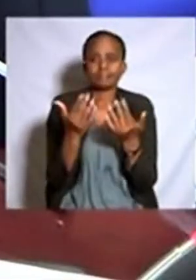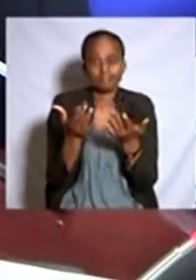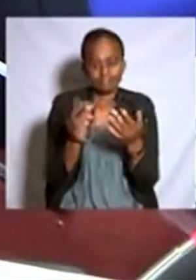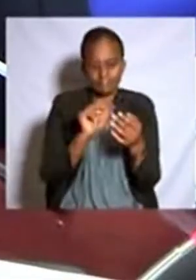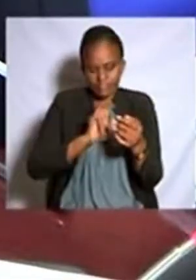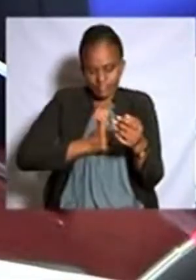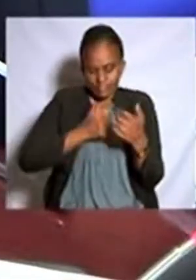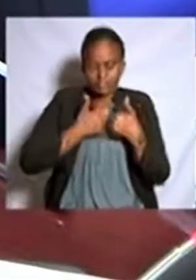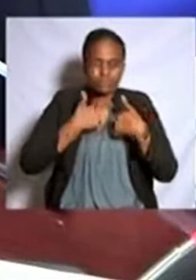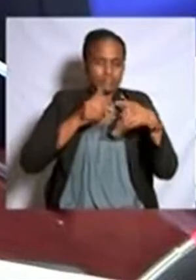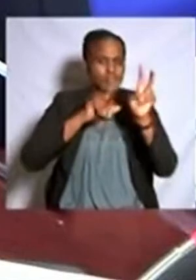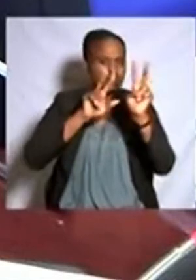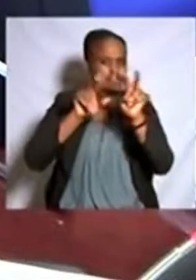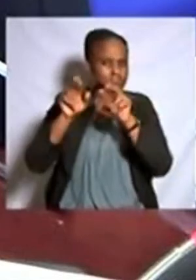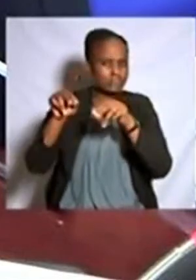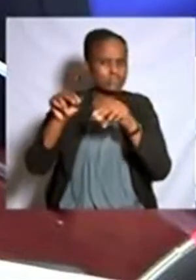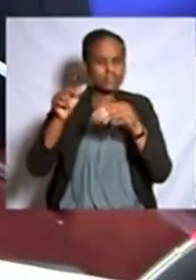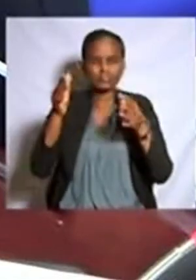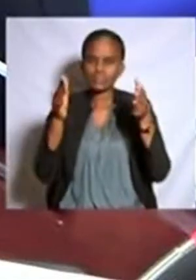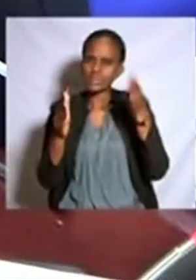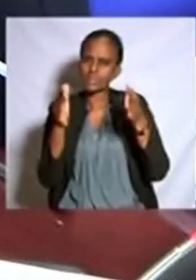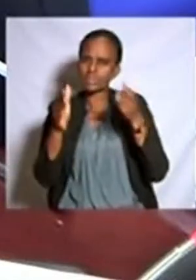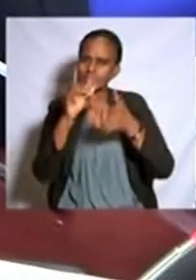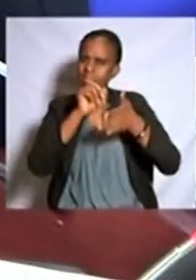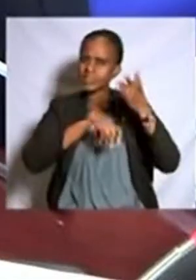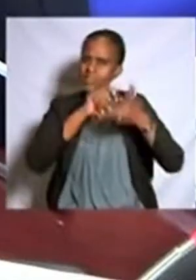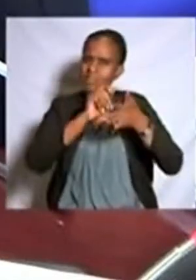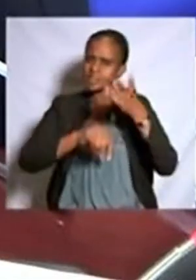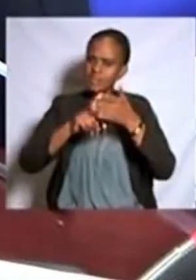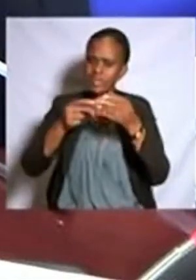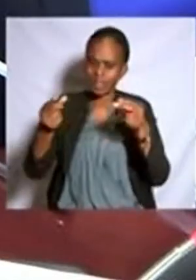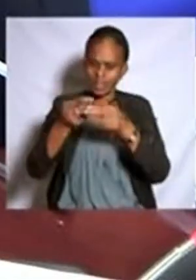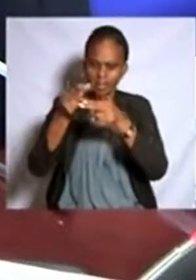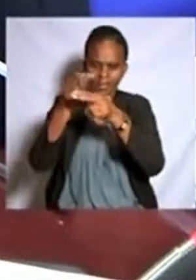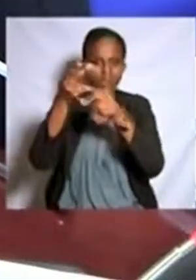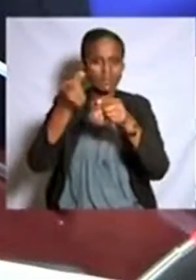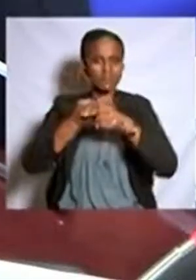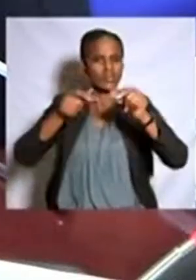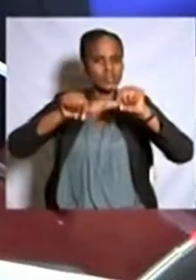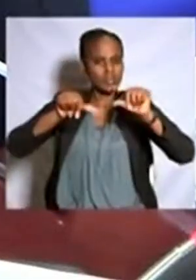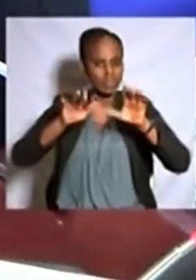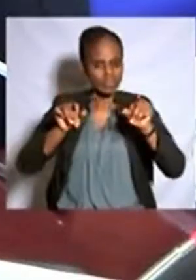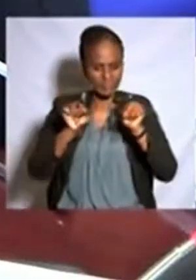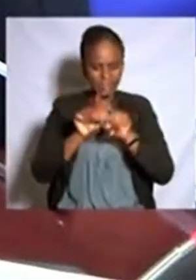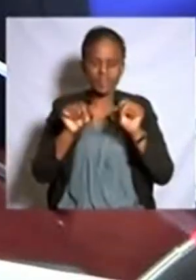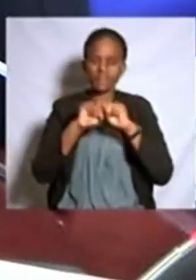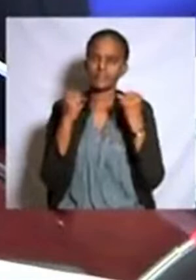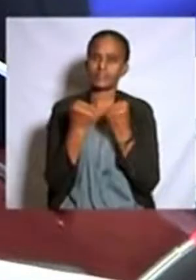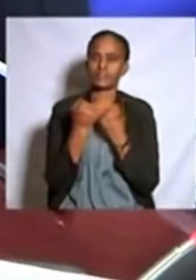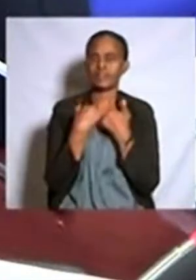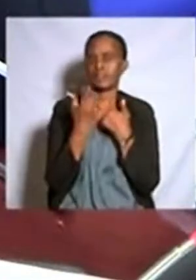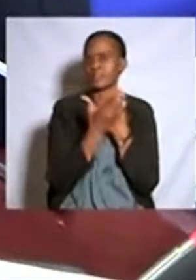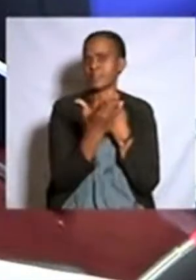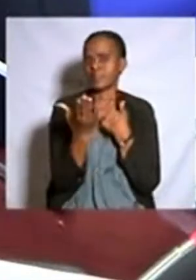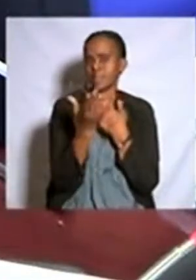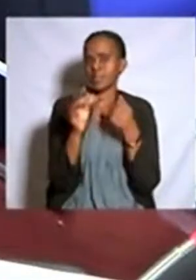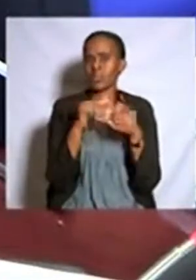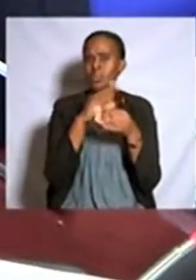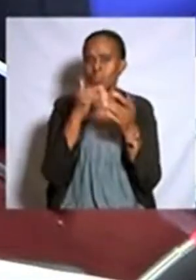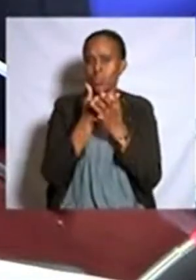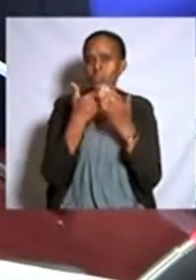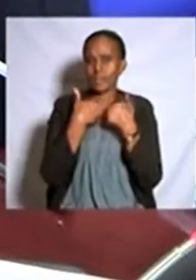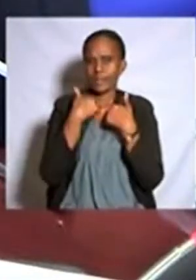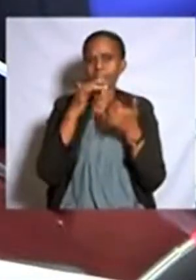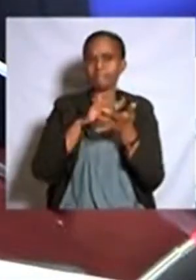observed that the disparity between the cost of income ratios calculated by the auditors and the society are higher than